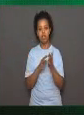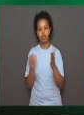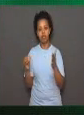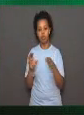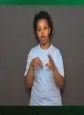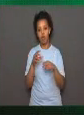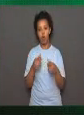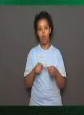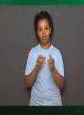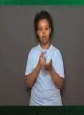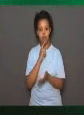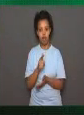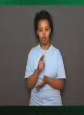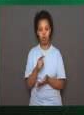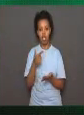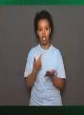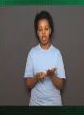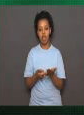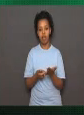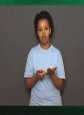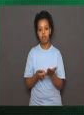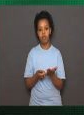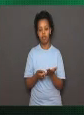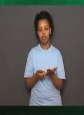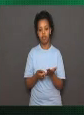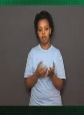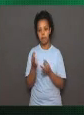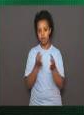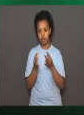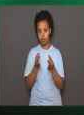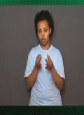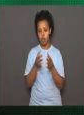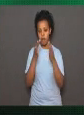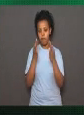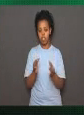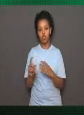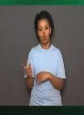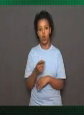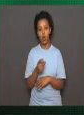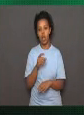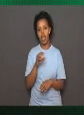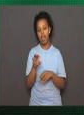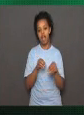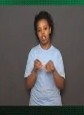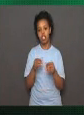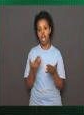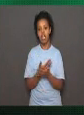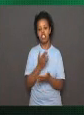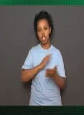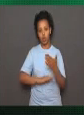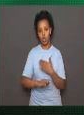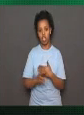Imprinting can be defined as the fixed action pattern for a newly born or